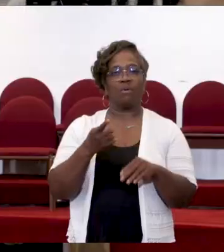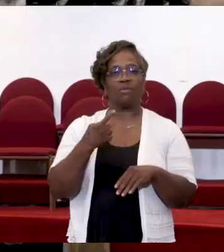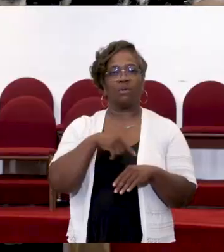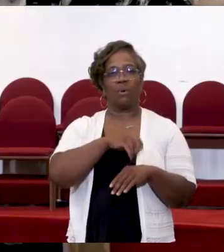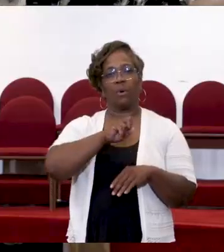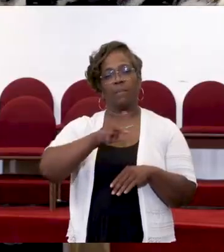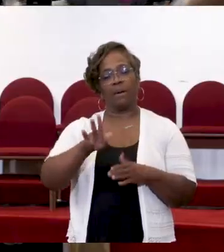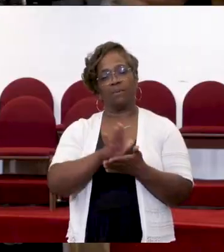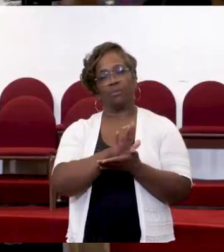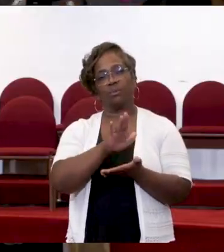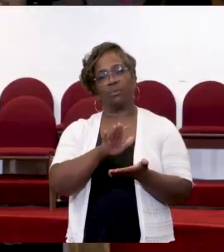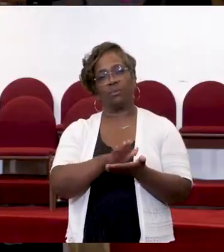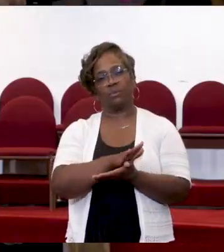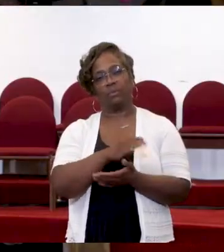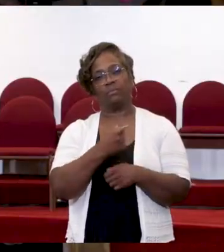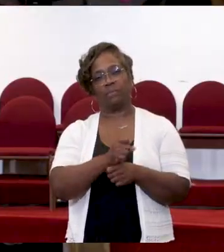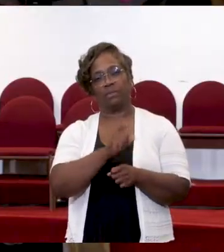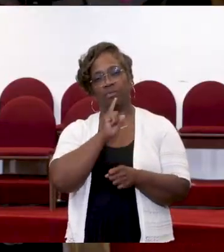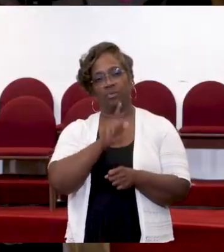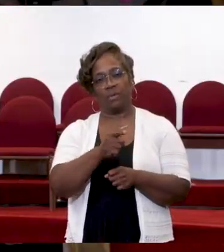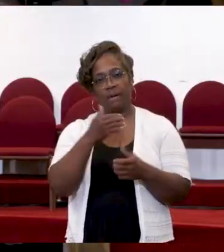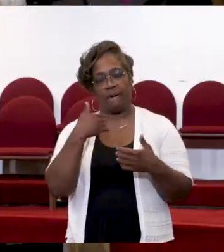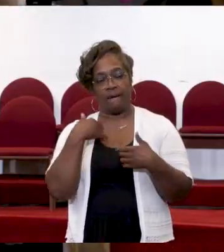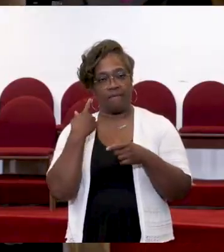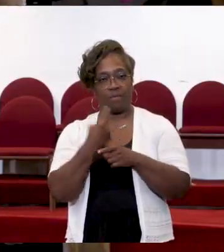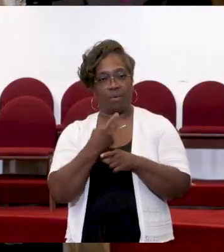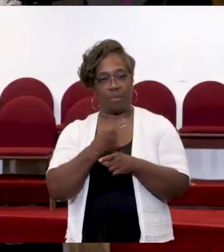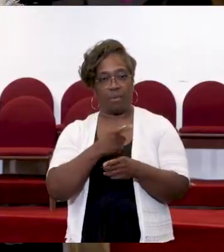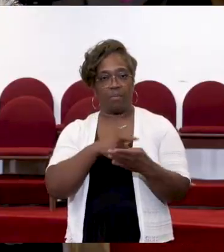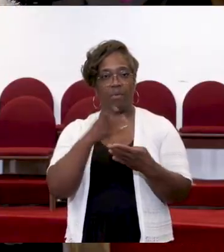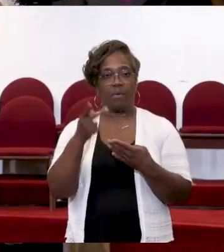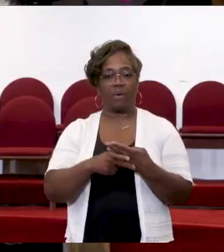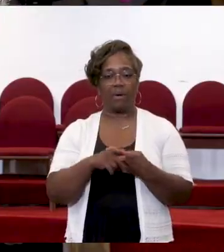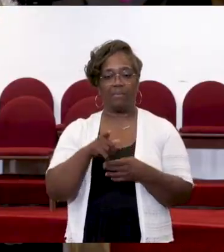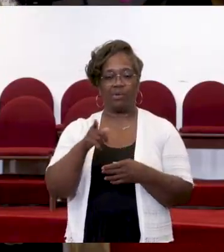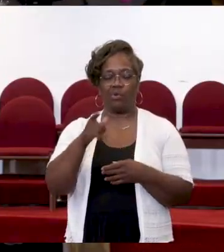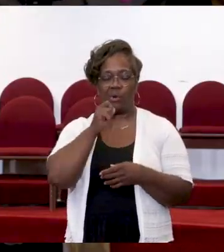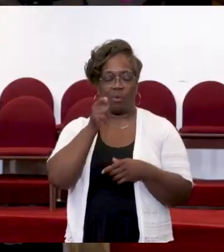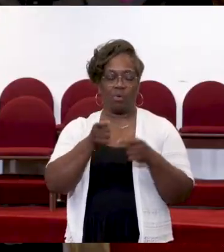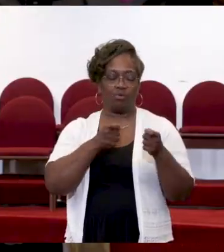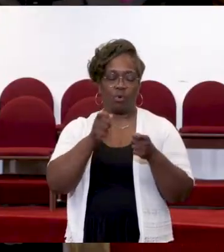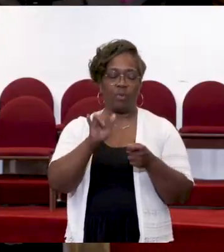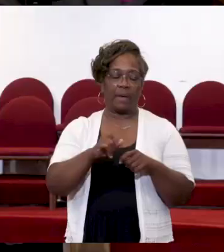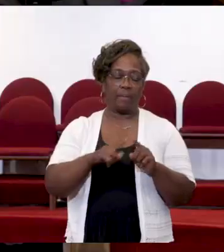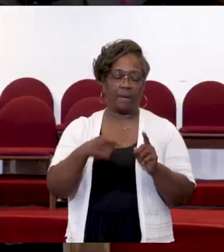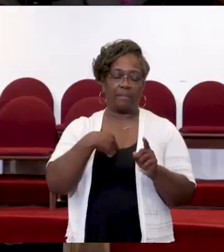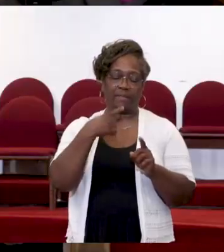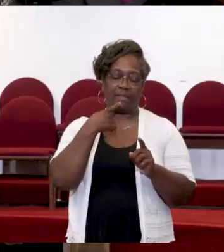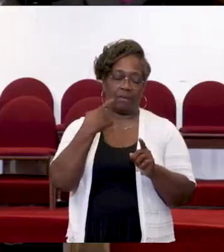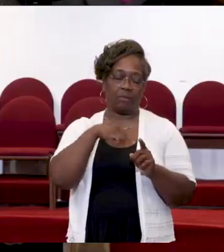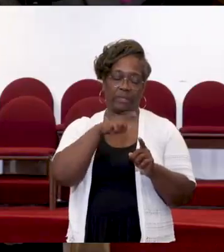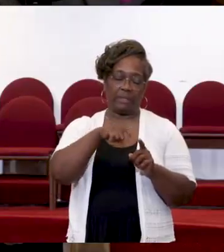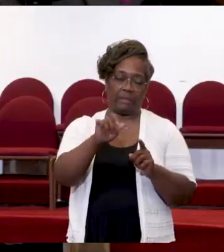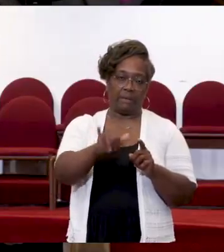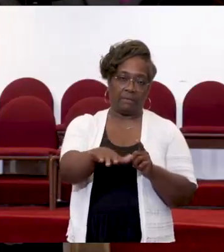the schools to make sure they have the correct programming. You're not over that, but I'm just saying what's needed in the area.